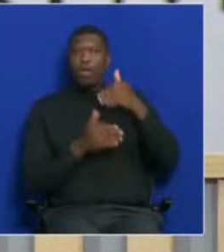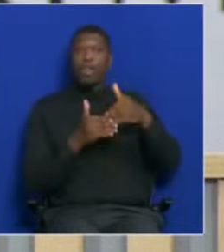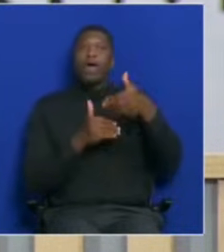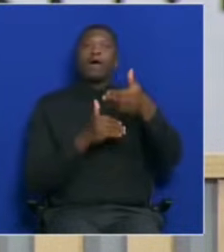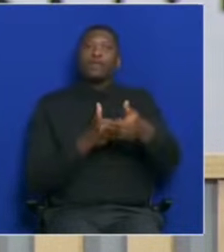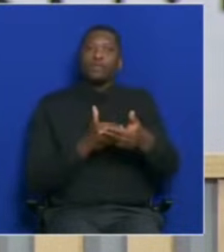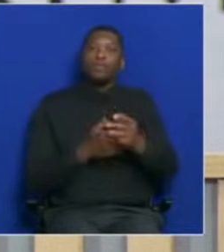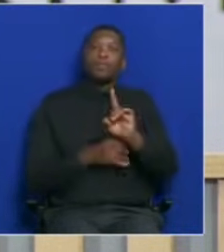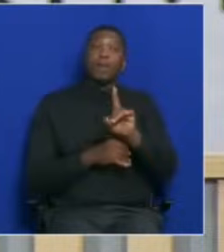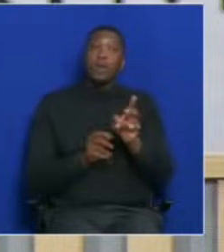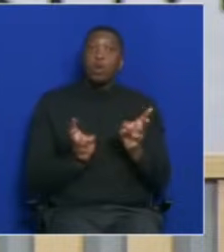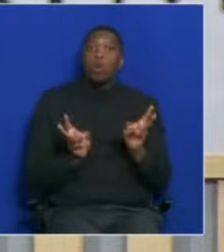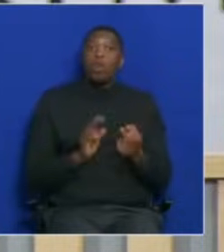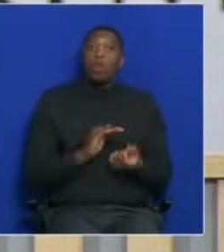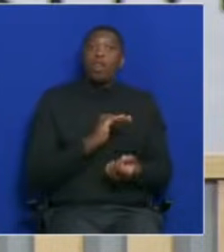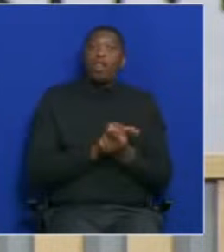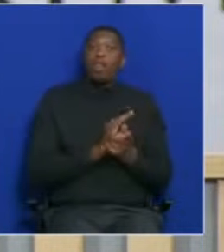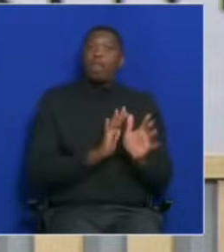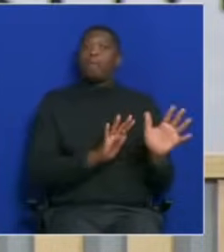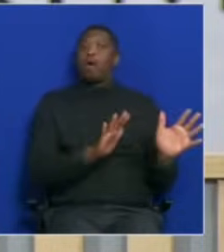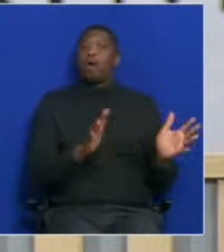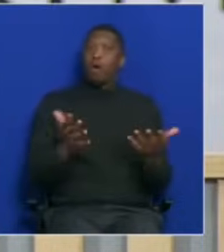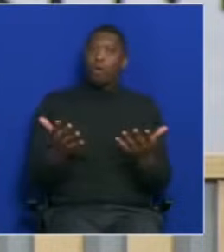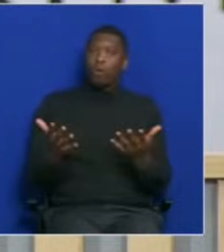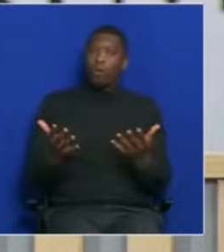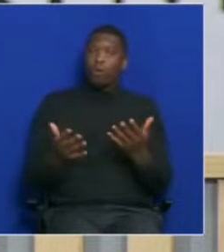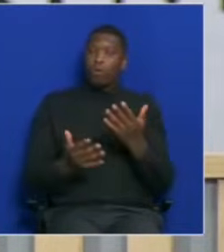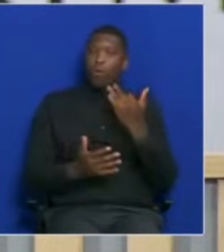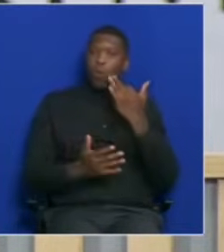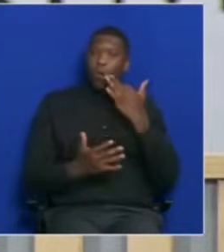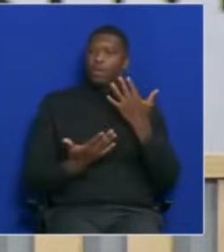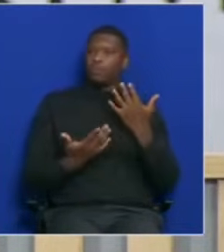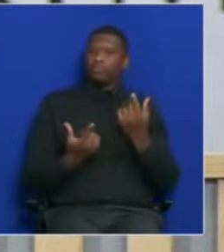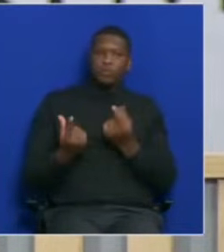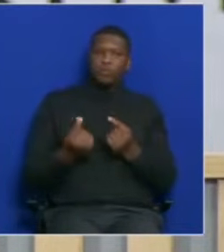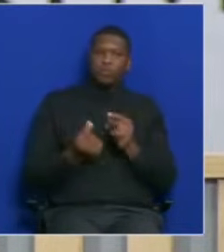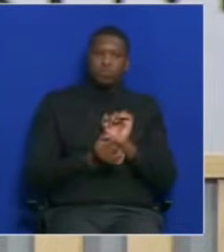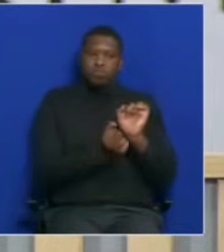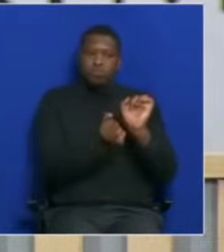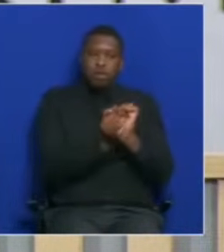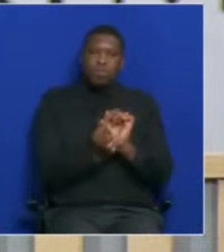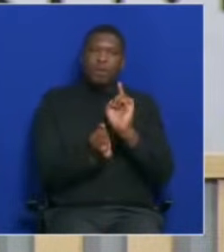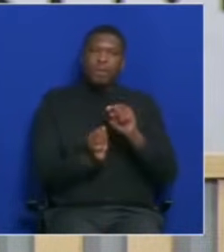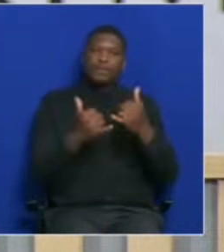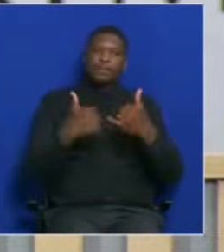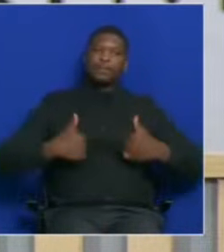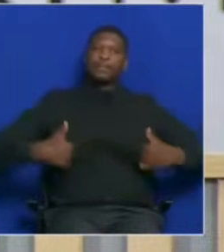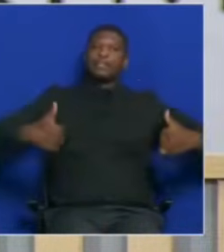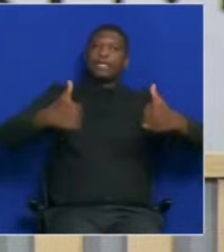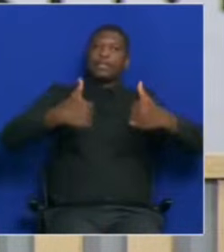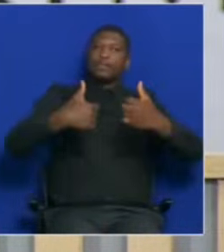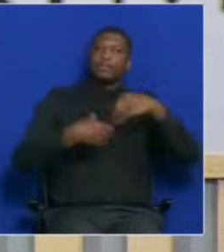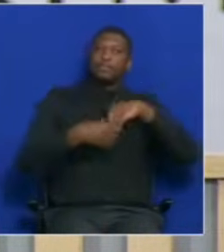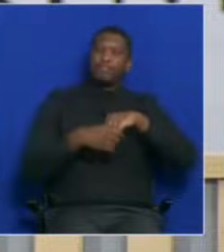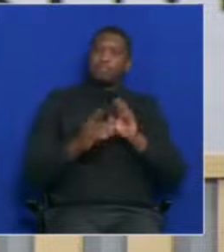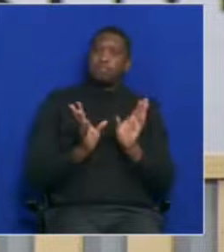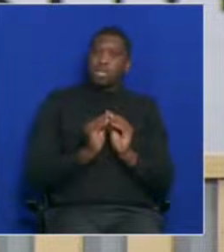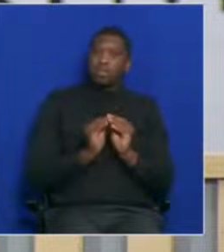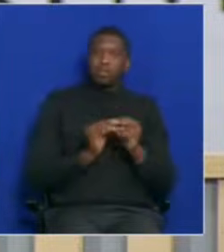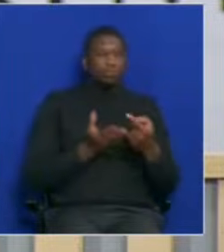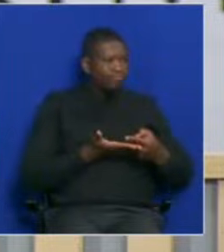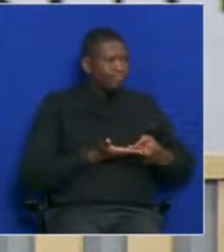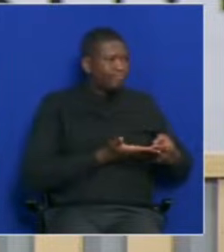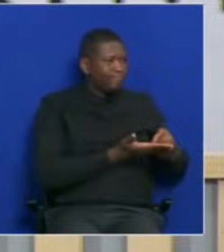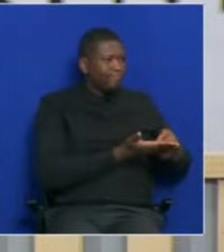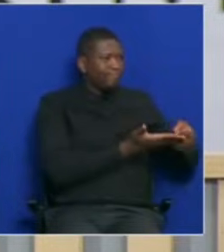circumstances, when you conduct a takedown, we sit in a meeting, discuss how